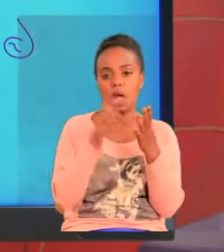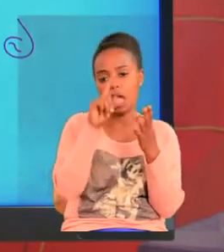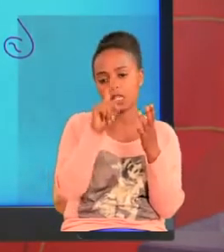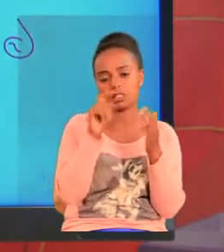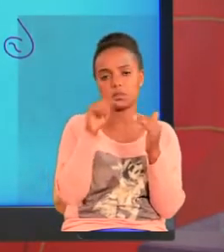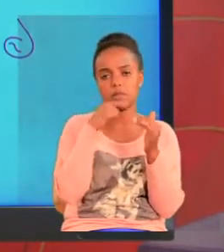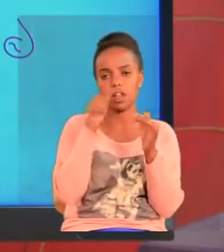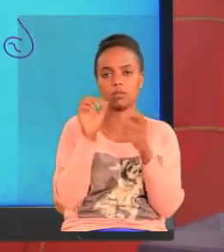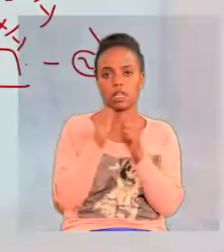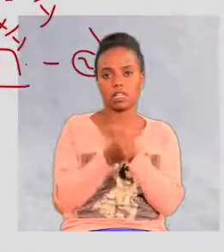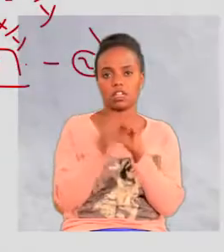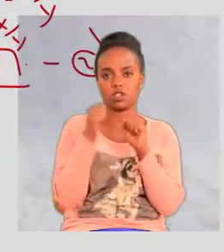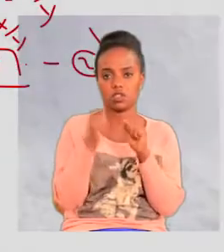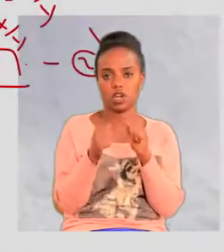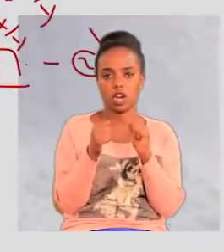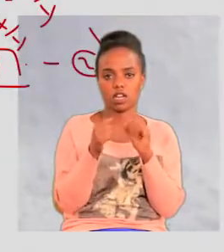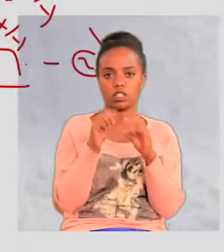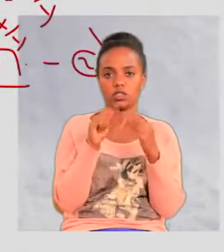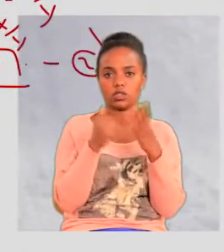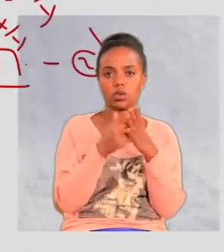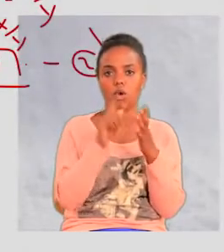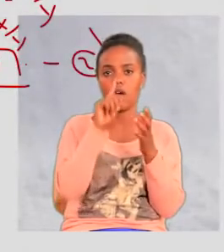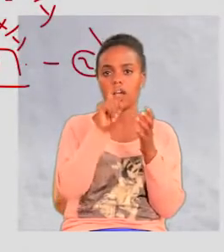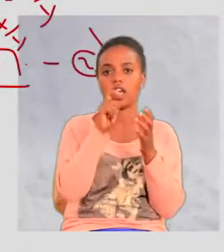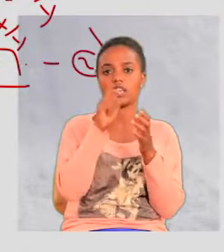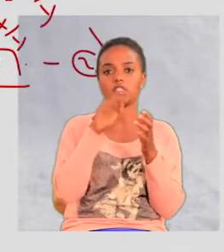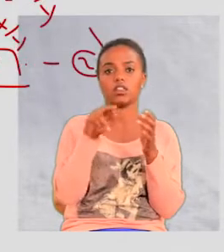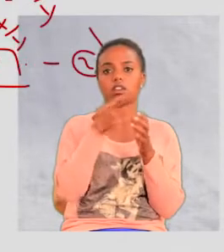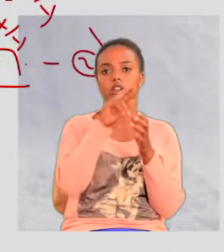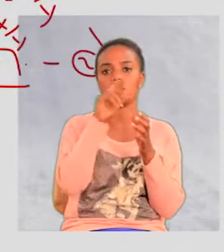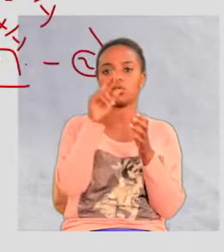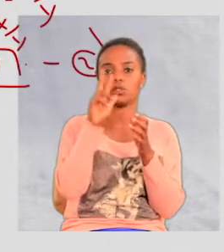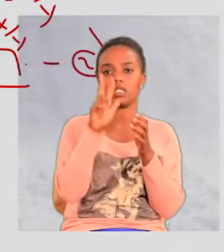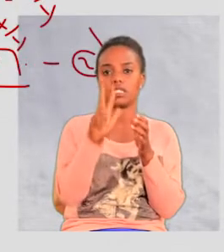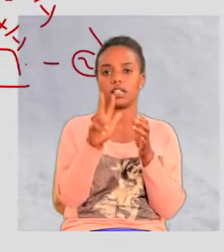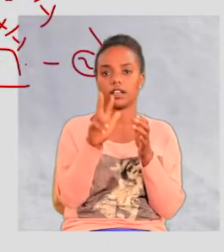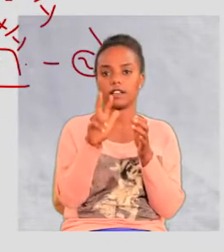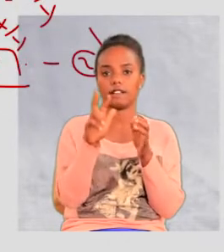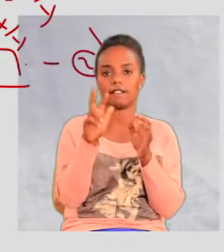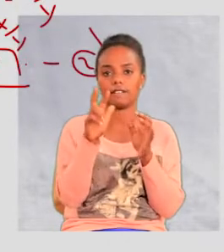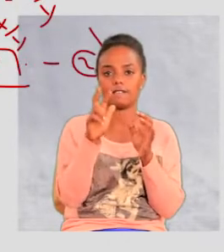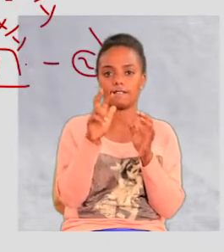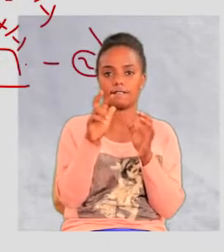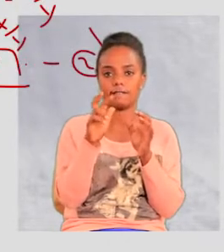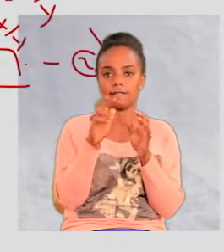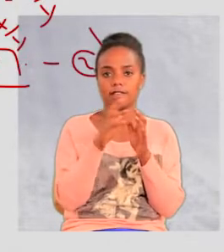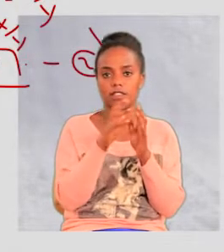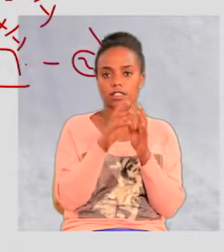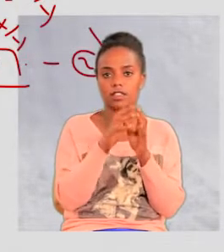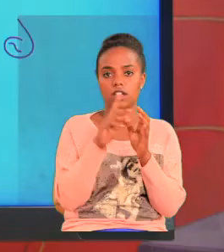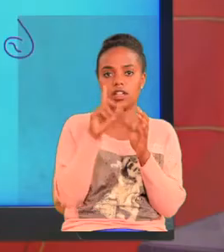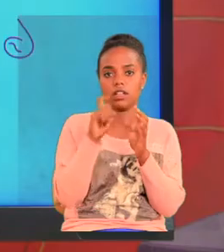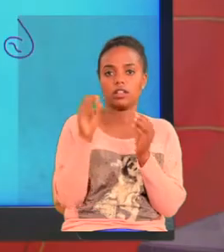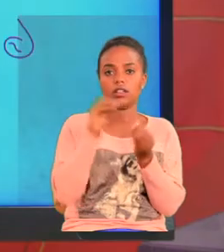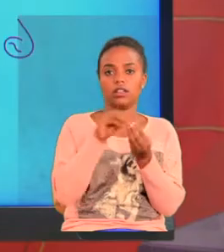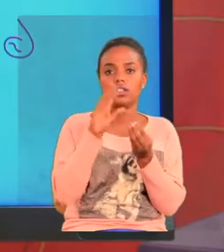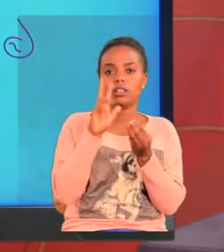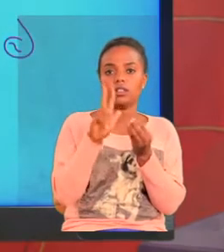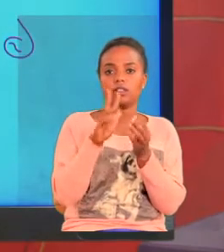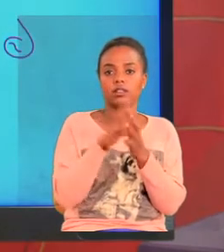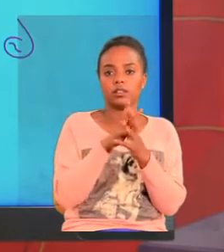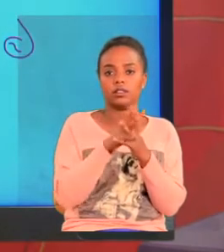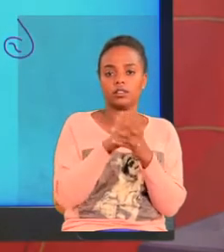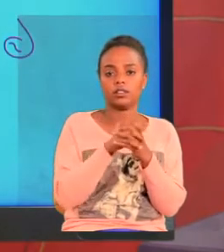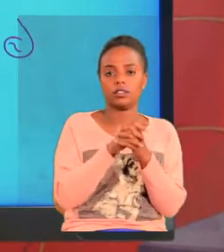So solving this, x root 3, this equals to x root 3 is equal to x plus 3.